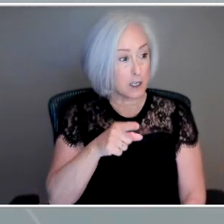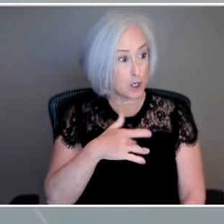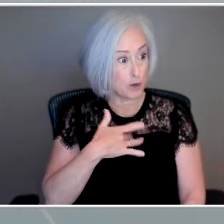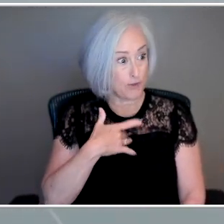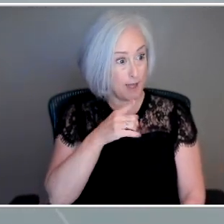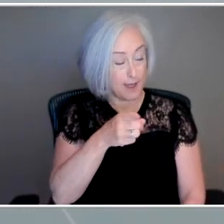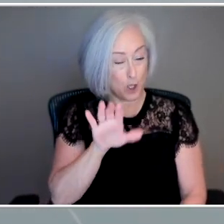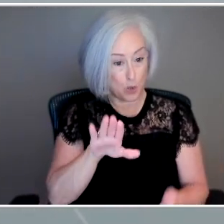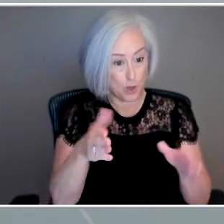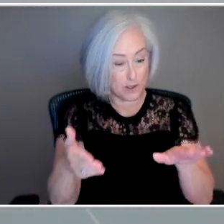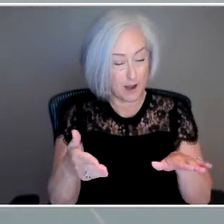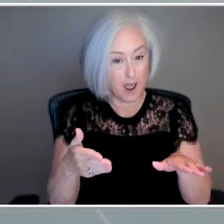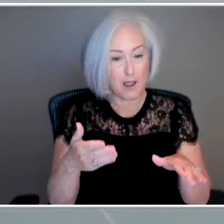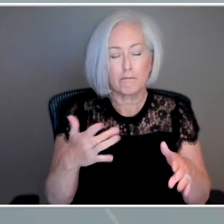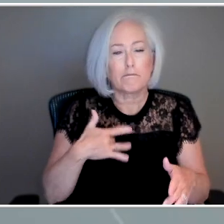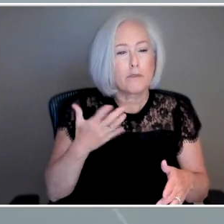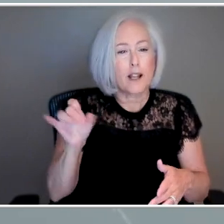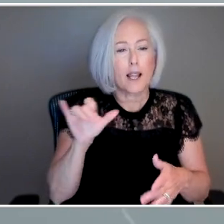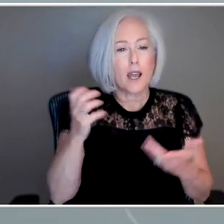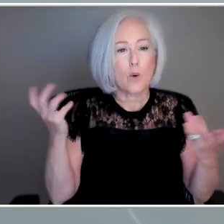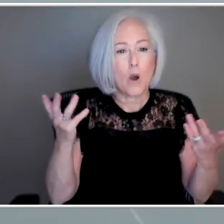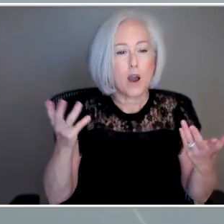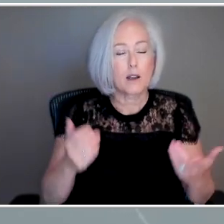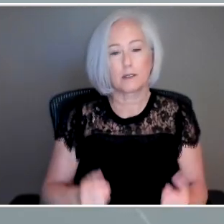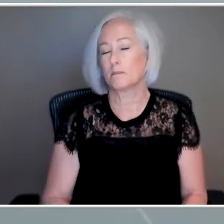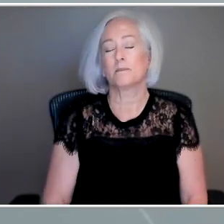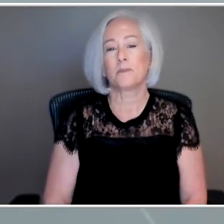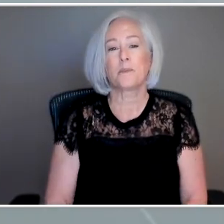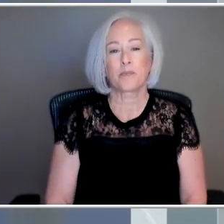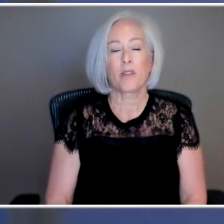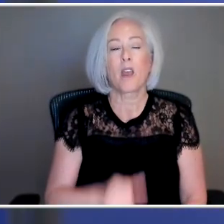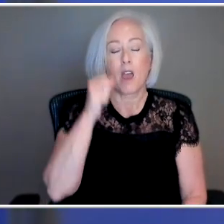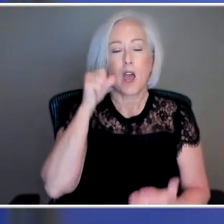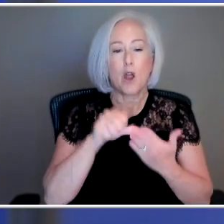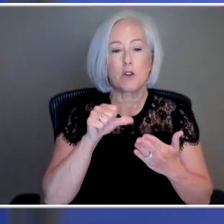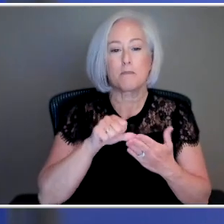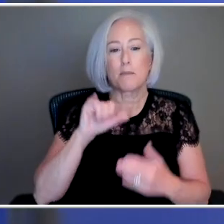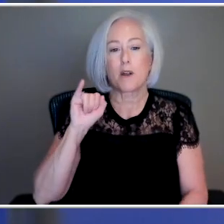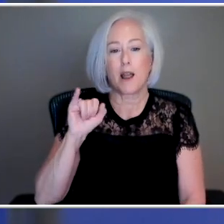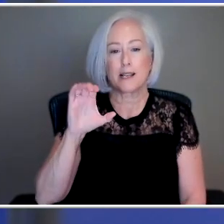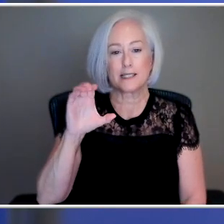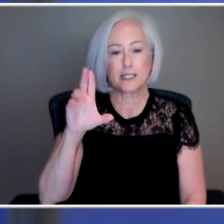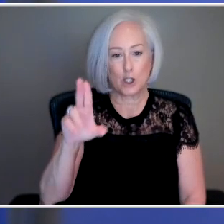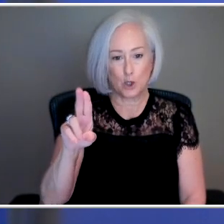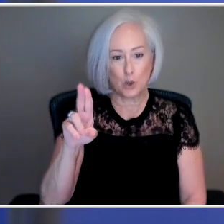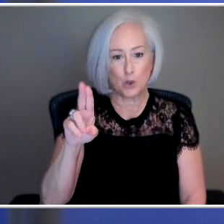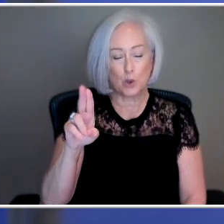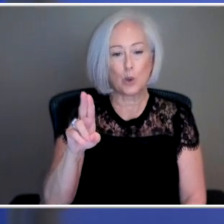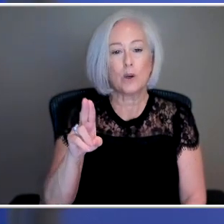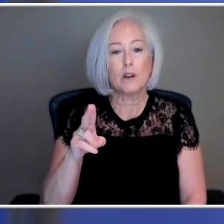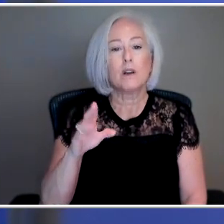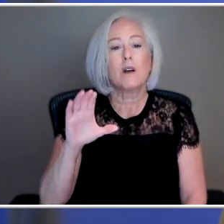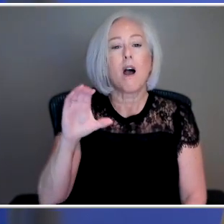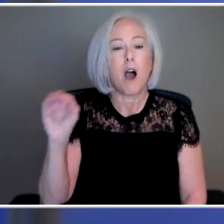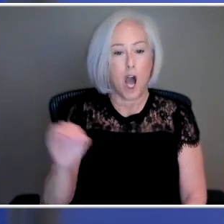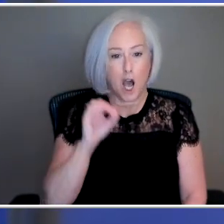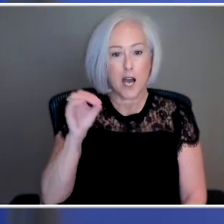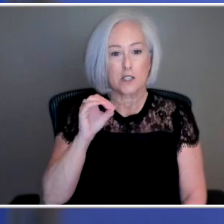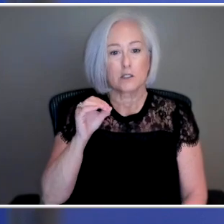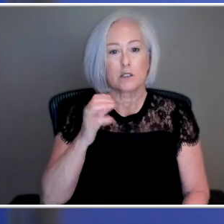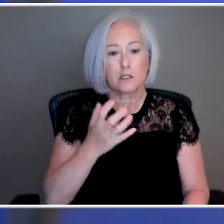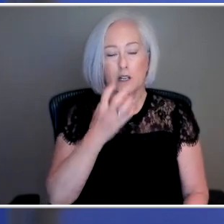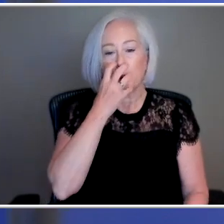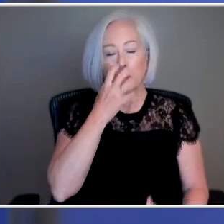like. So at one point, I just remember being in the ICU and I was on oxygen, and I just felt like I couldn't breathe. I felt honestly, I